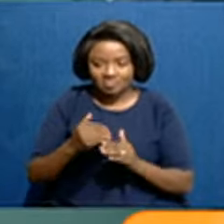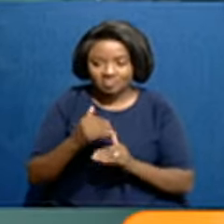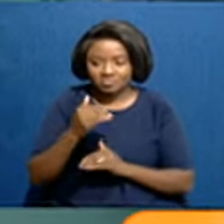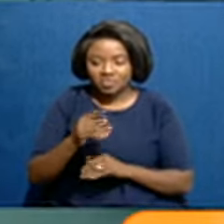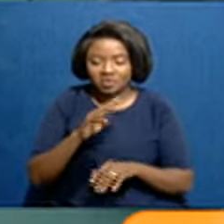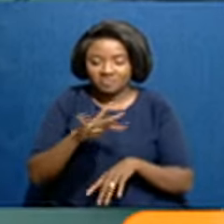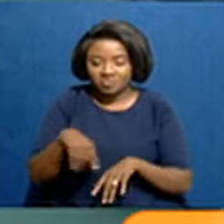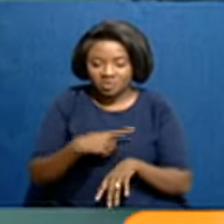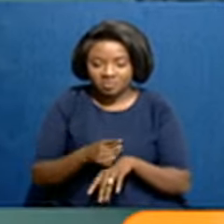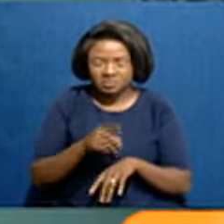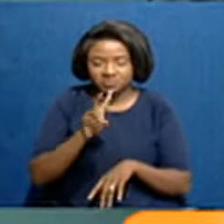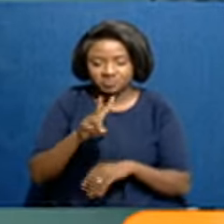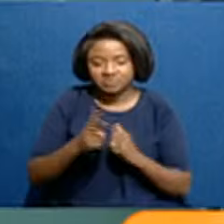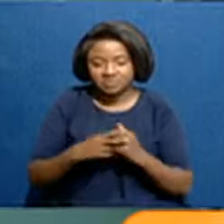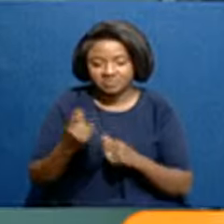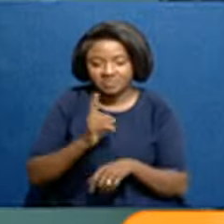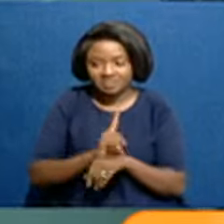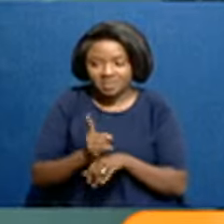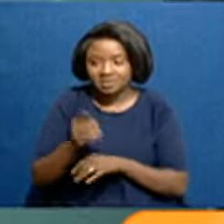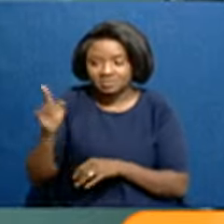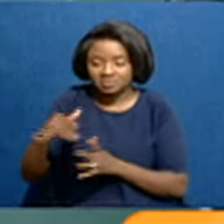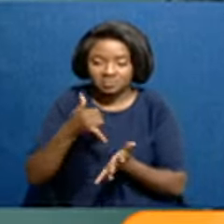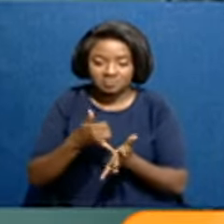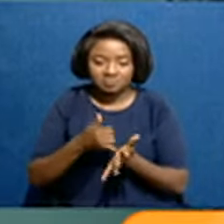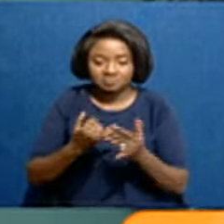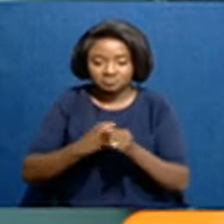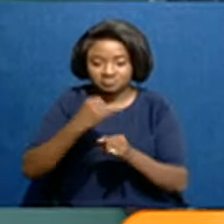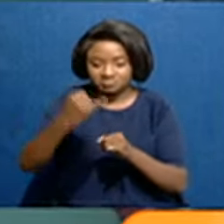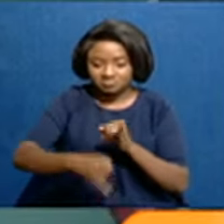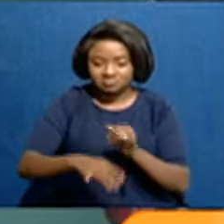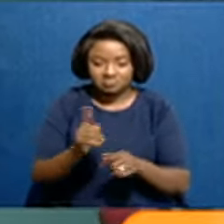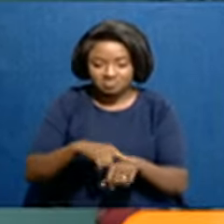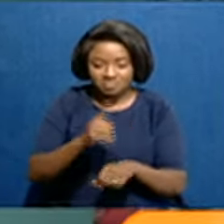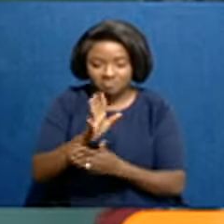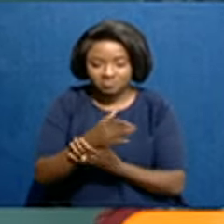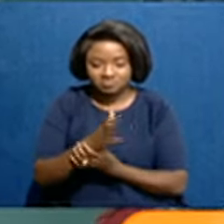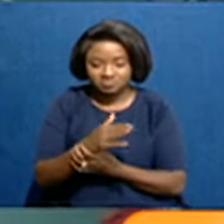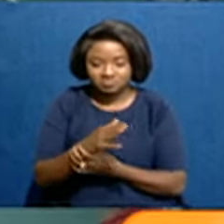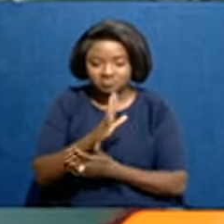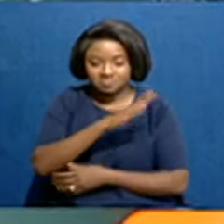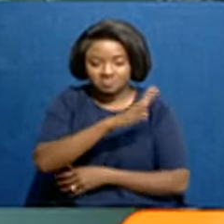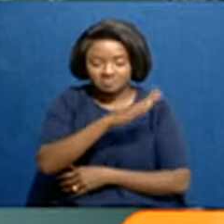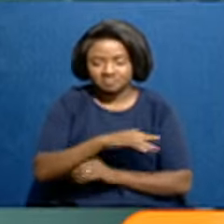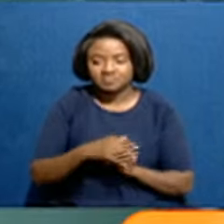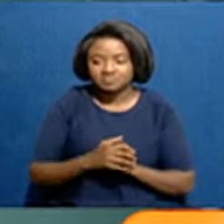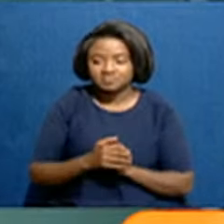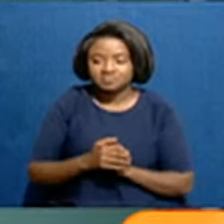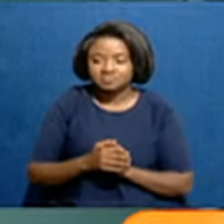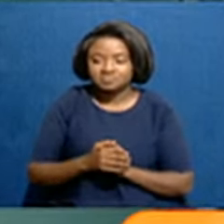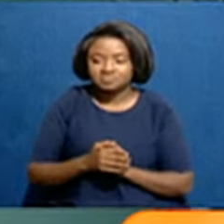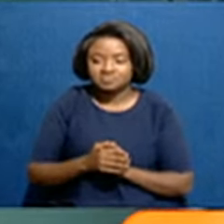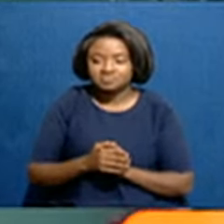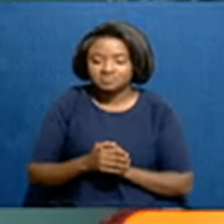and 27 minutes. She will play in the finals on Thursday afternoon against Lamis